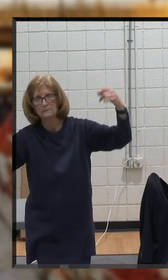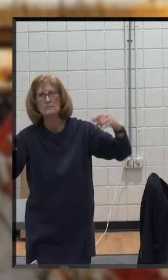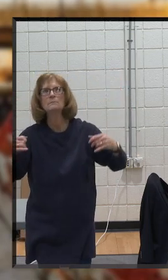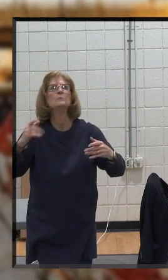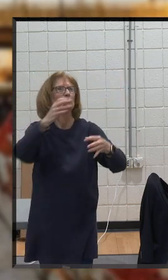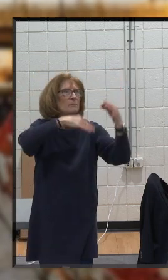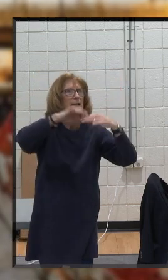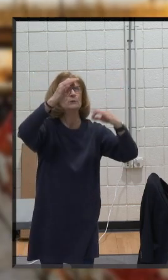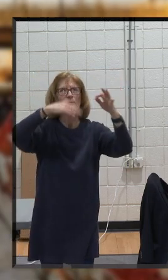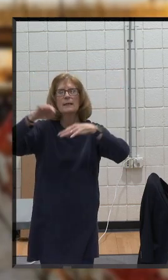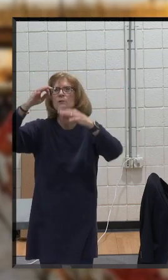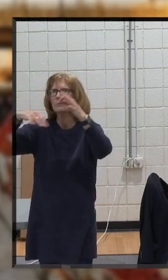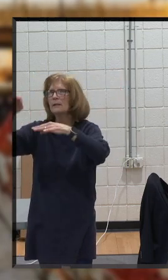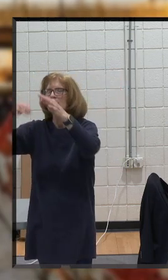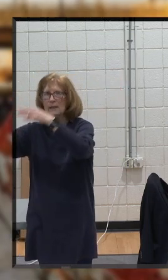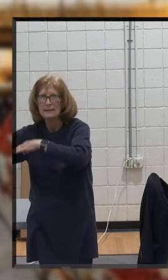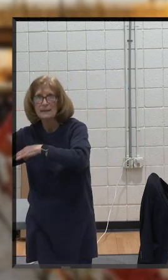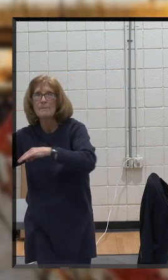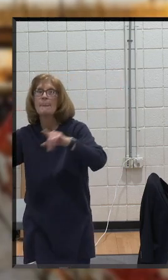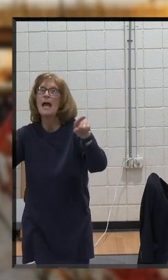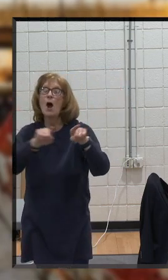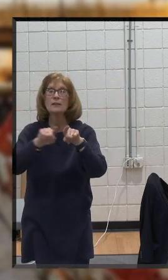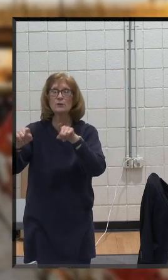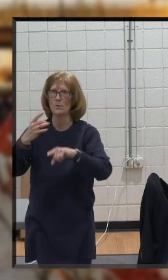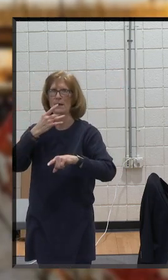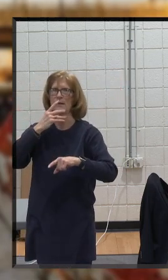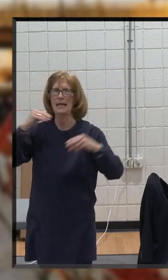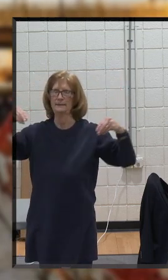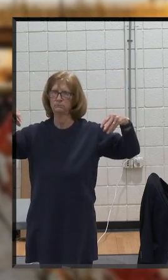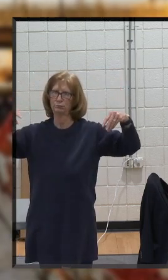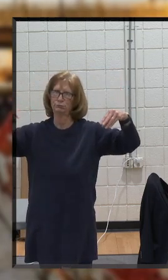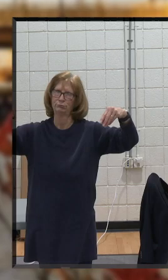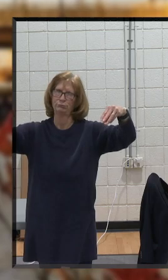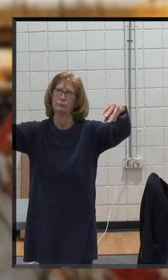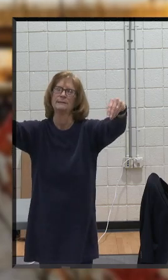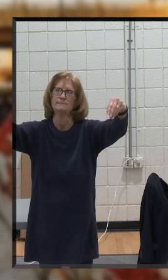will be replaced, as well as the lights along the top of the bridge.